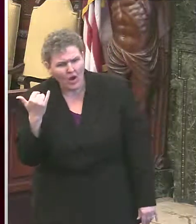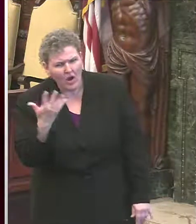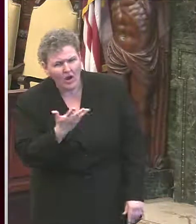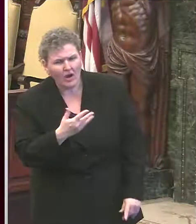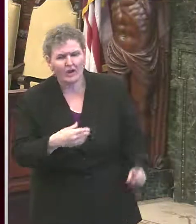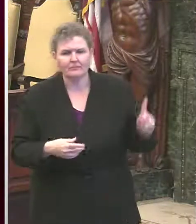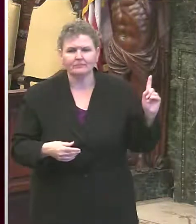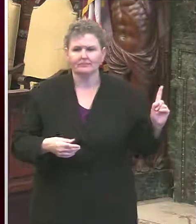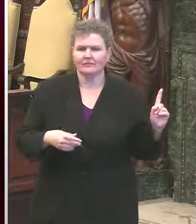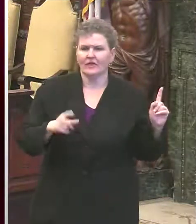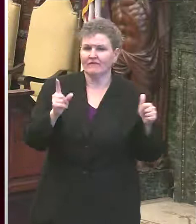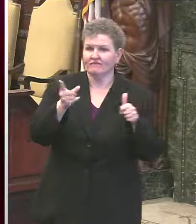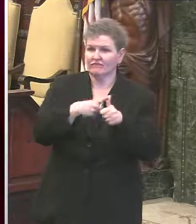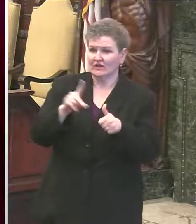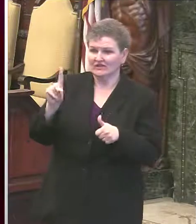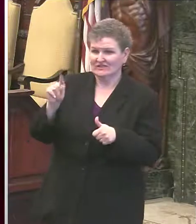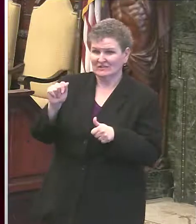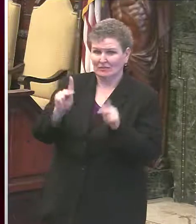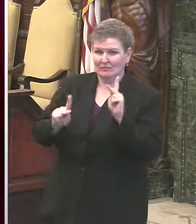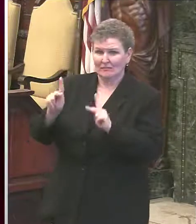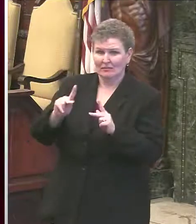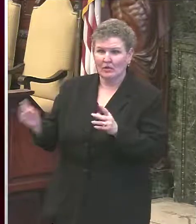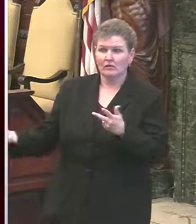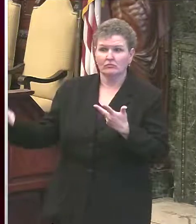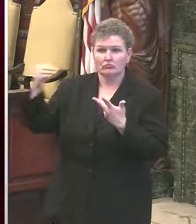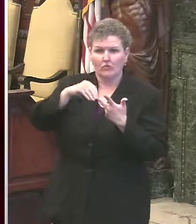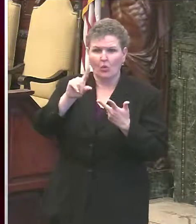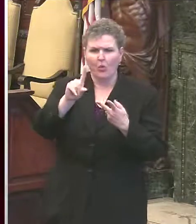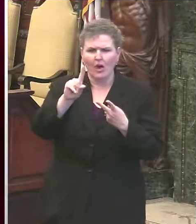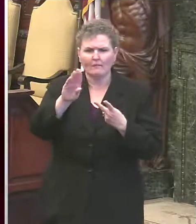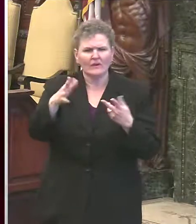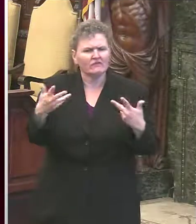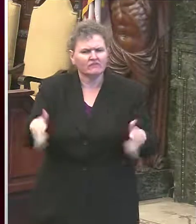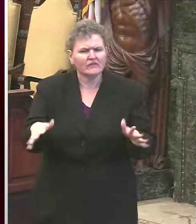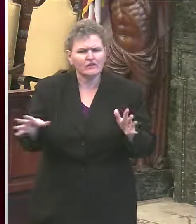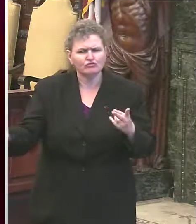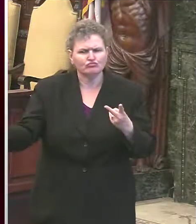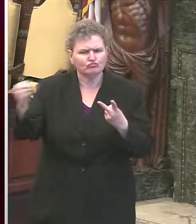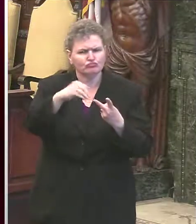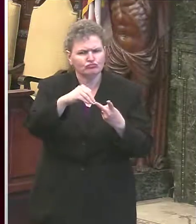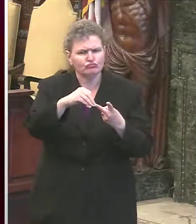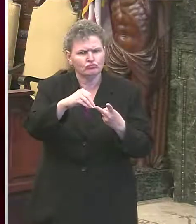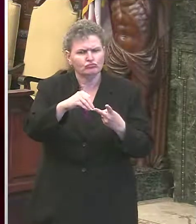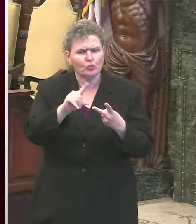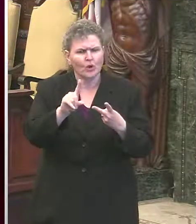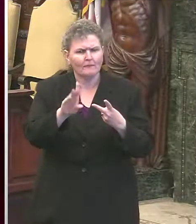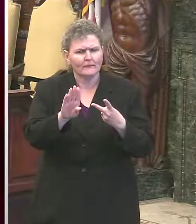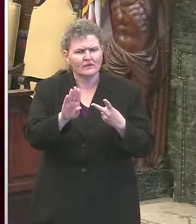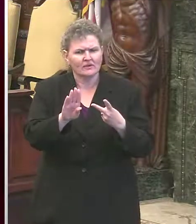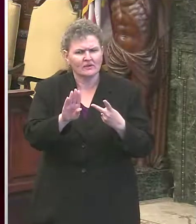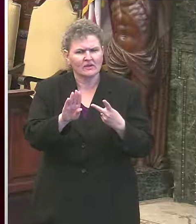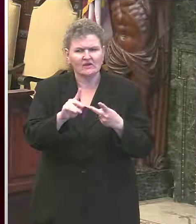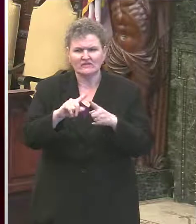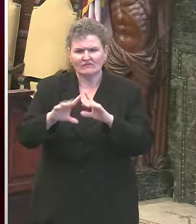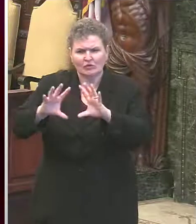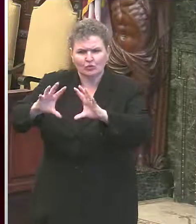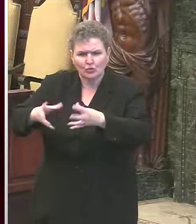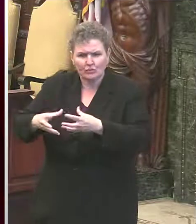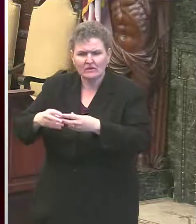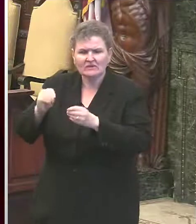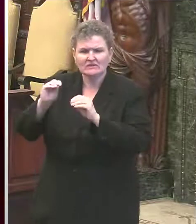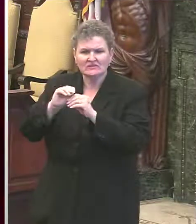with disabilities in 1B, and many of the groups that the state is putting in 1A, we're considering